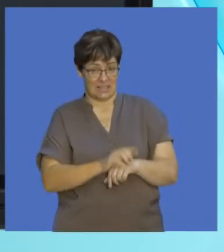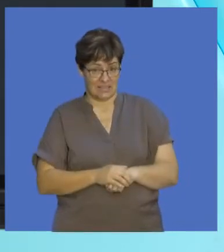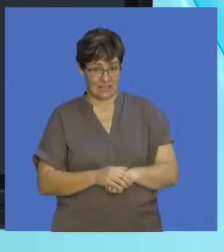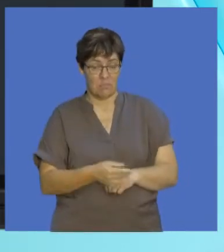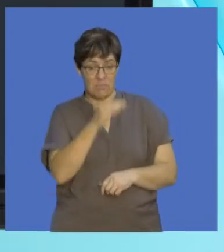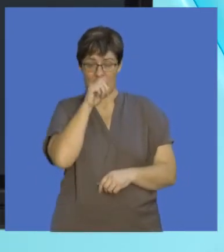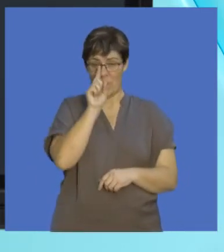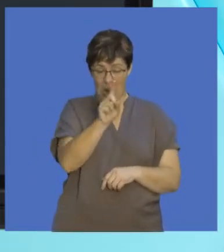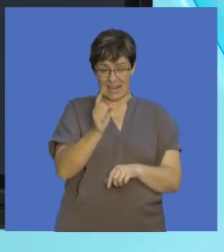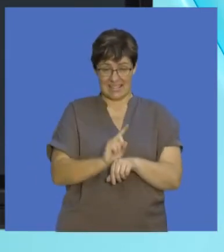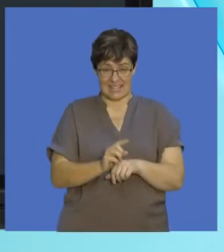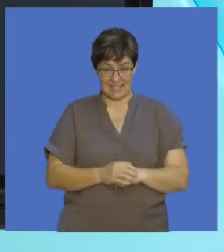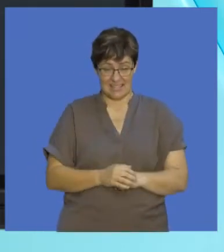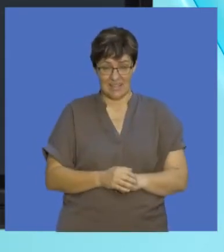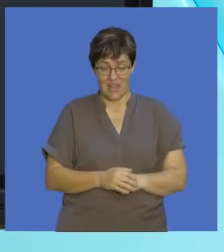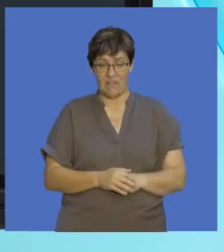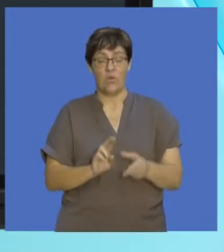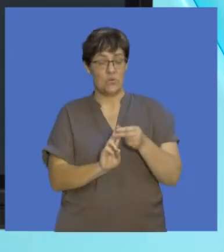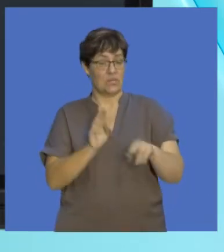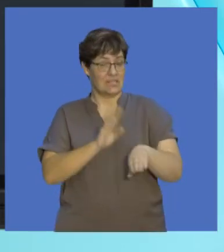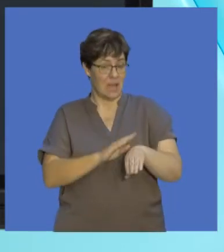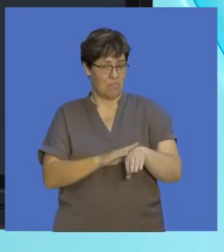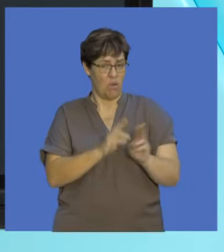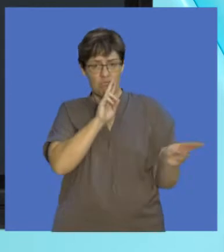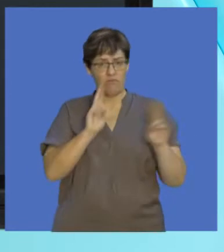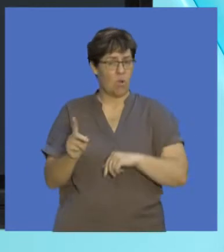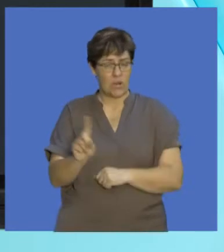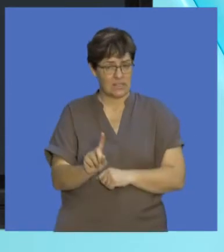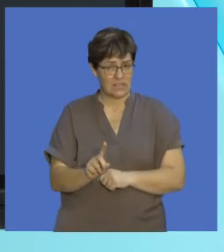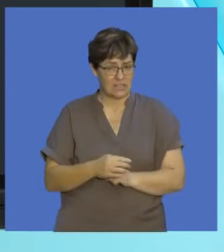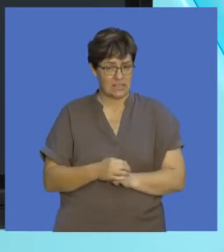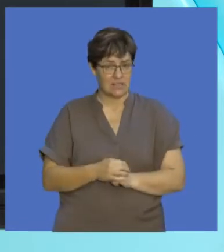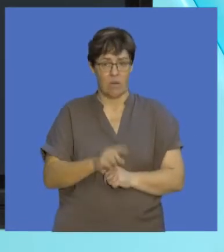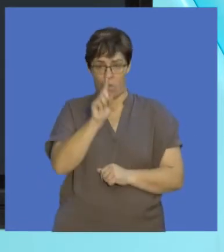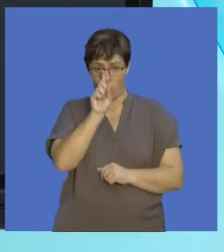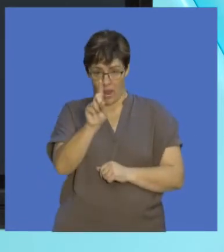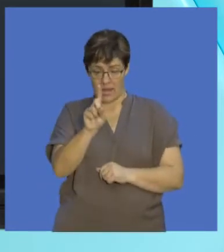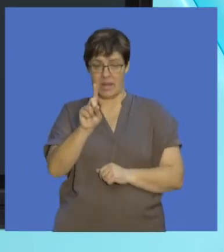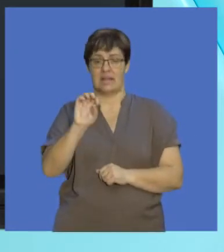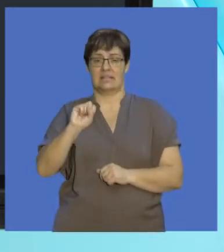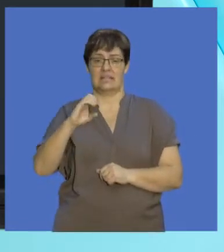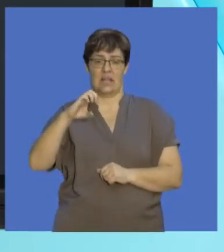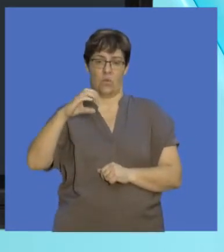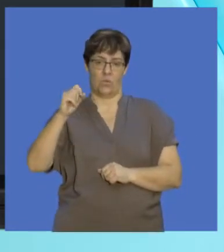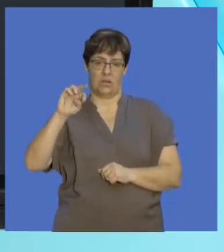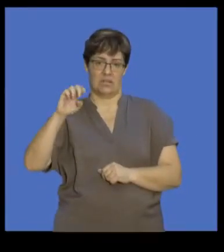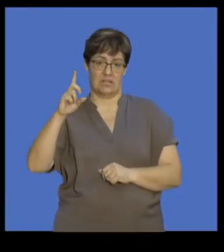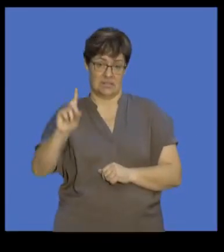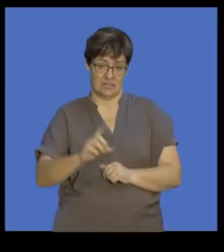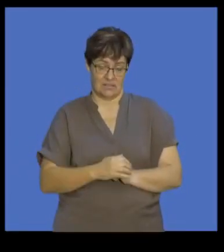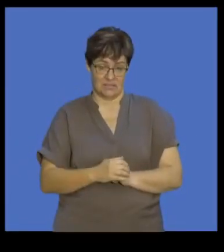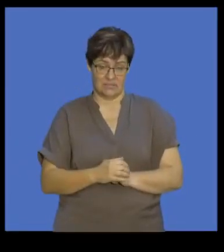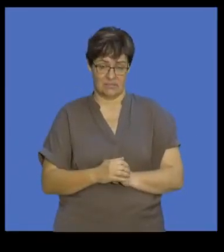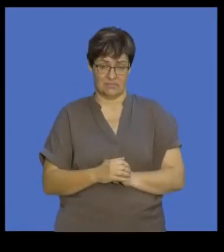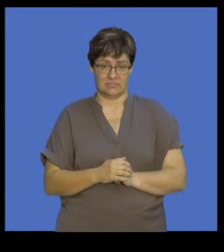talking about one. Okay, so if we talk about a unit of time, what are we referring to? We are referring to 1 second. Okay, so